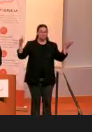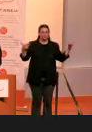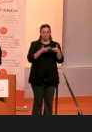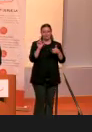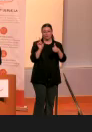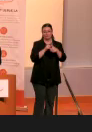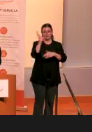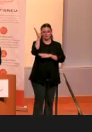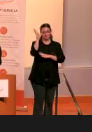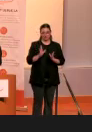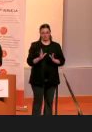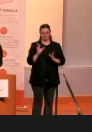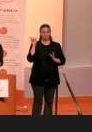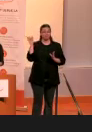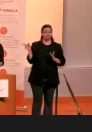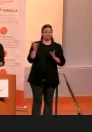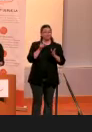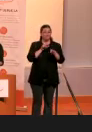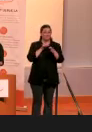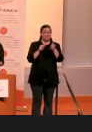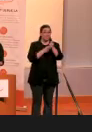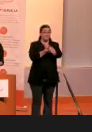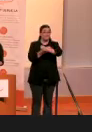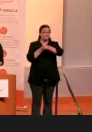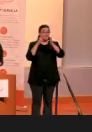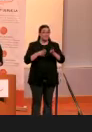first speaker. He is the founder of Lupus LA.